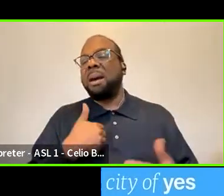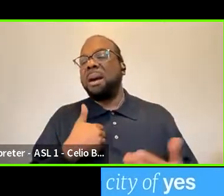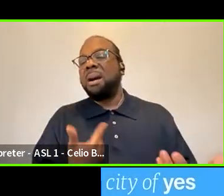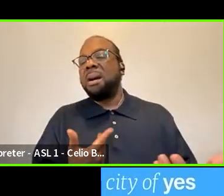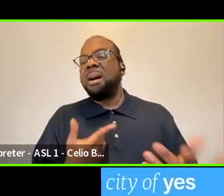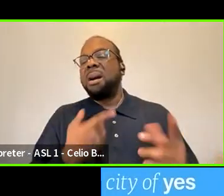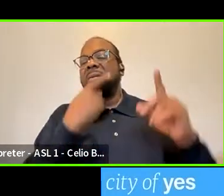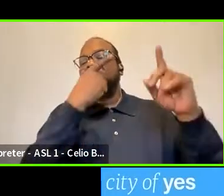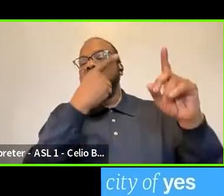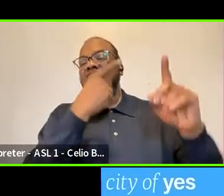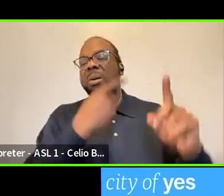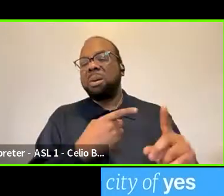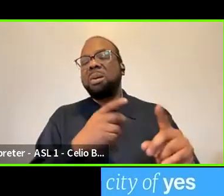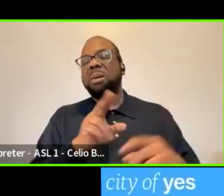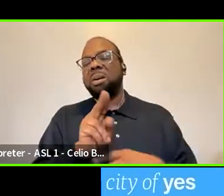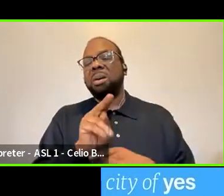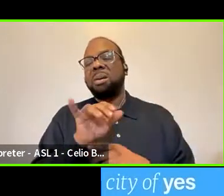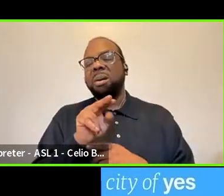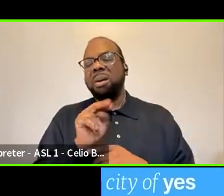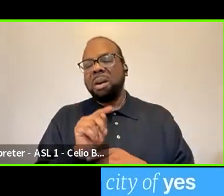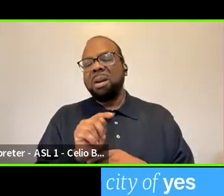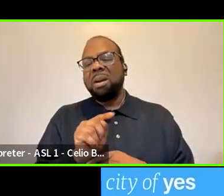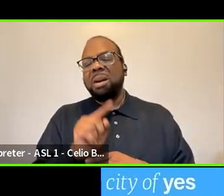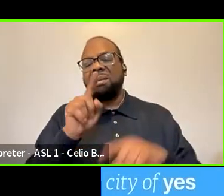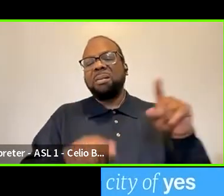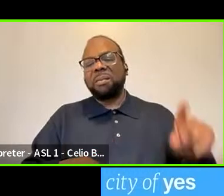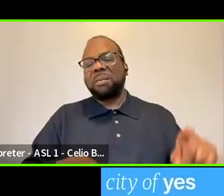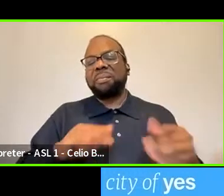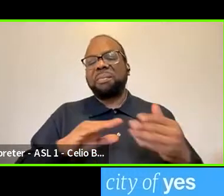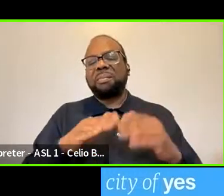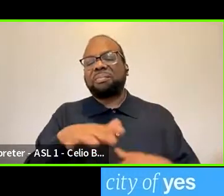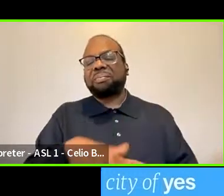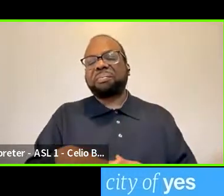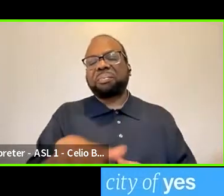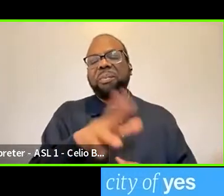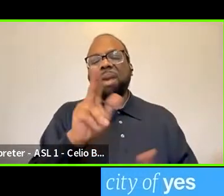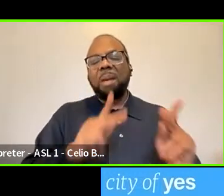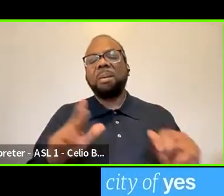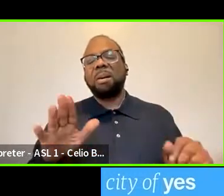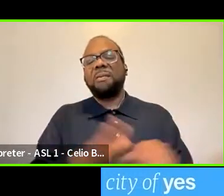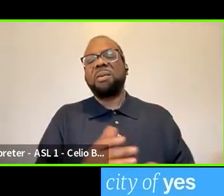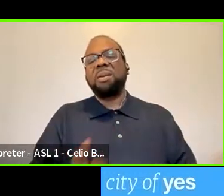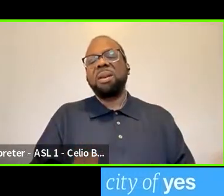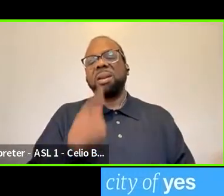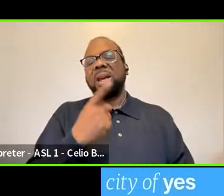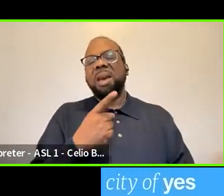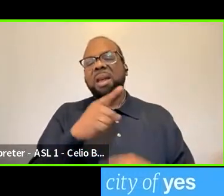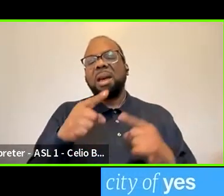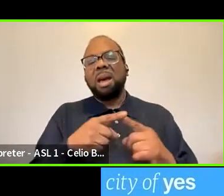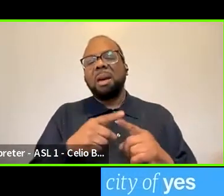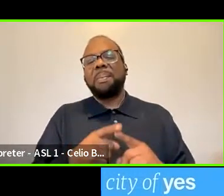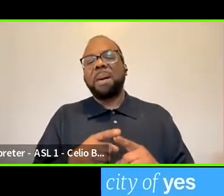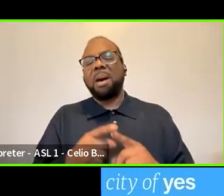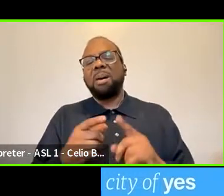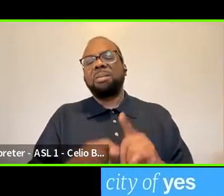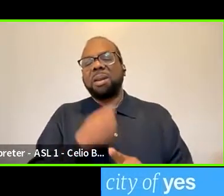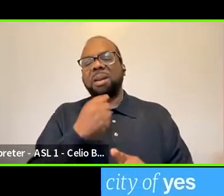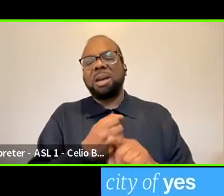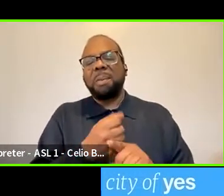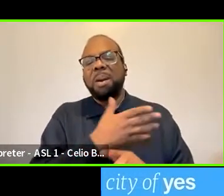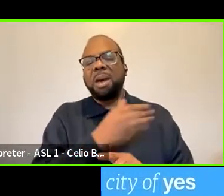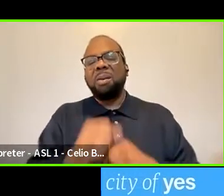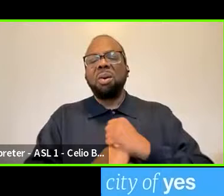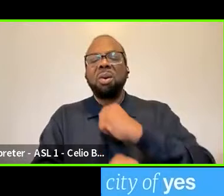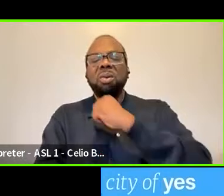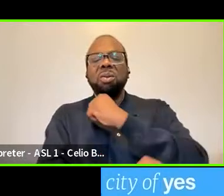projections of units by different neighborhoods so people will be able to fully understand the potential impacts and the impacts on infrastructure and other resources